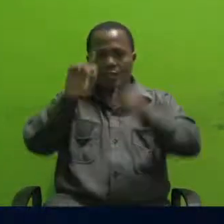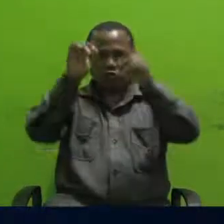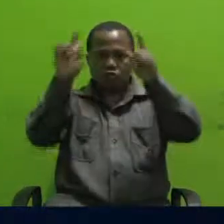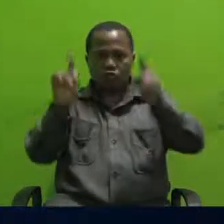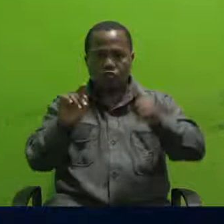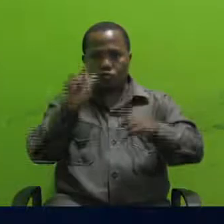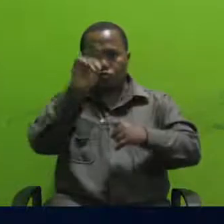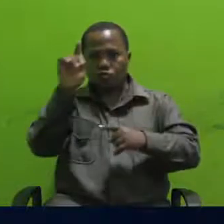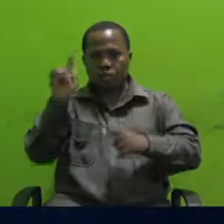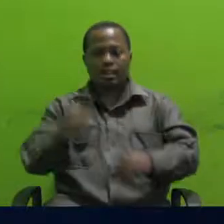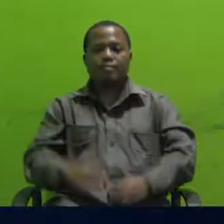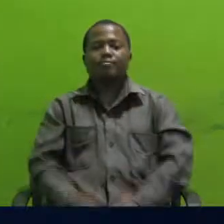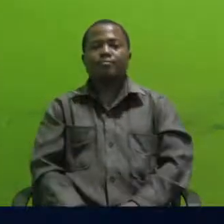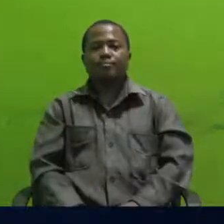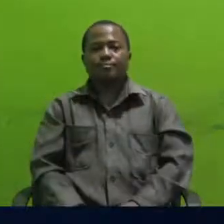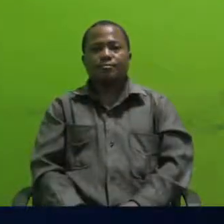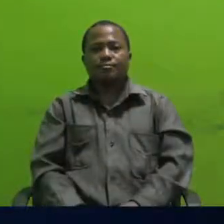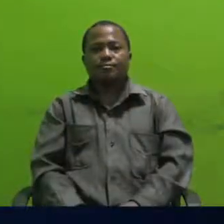B square.